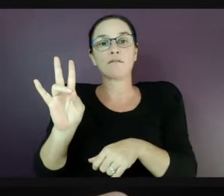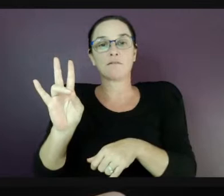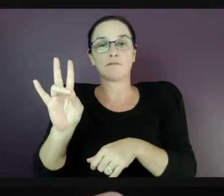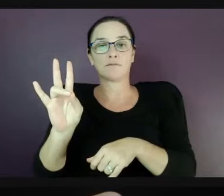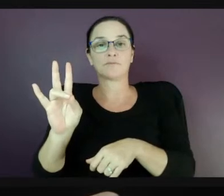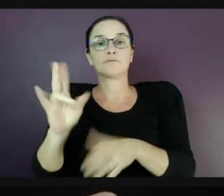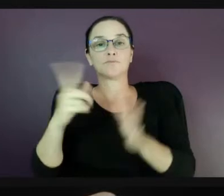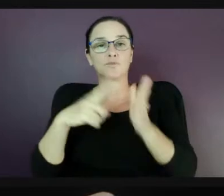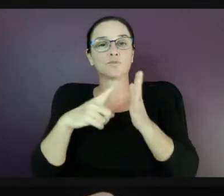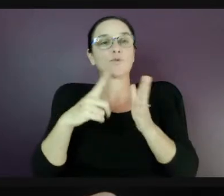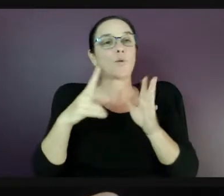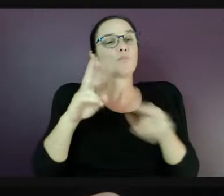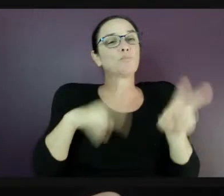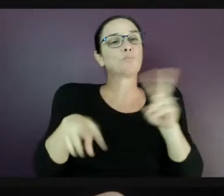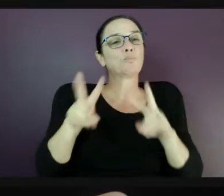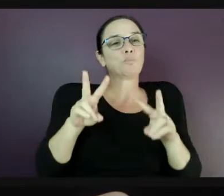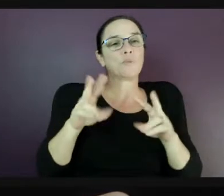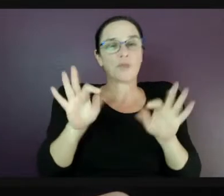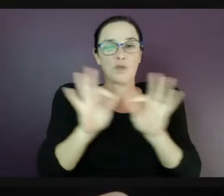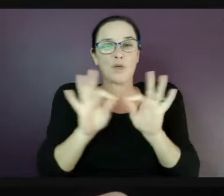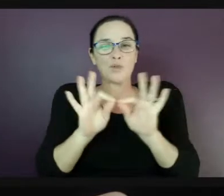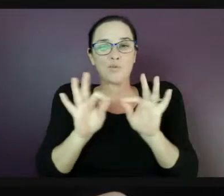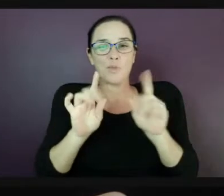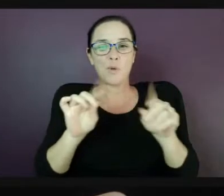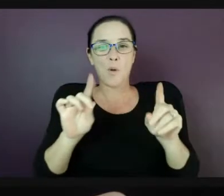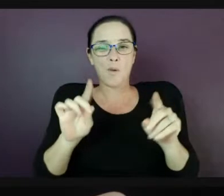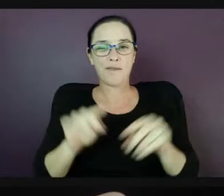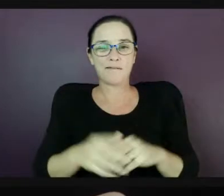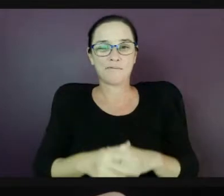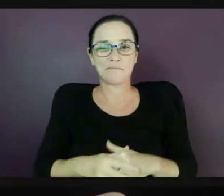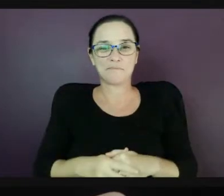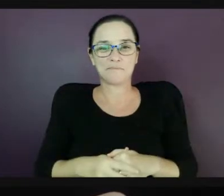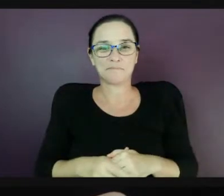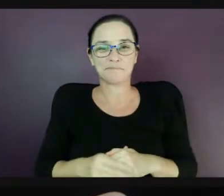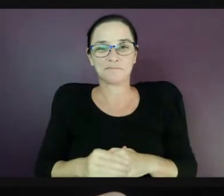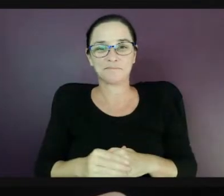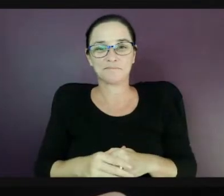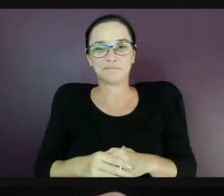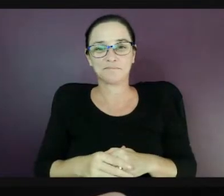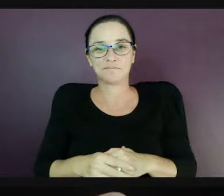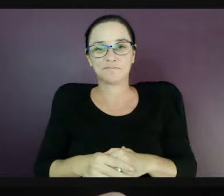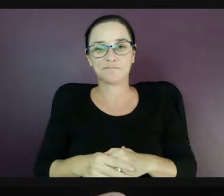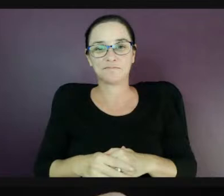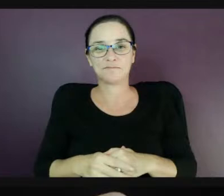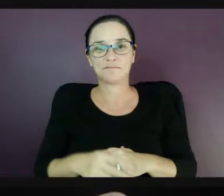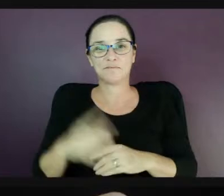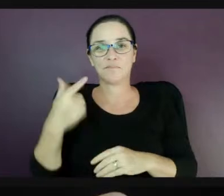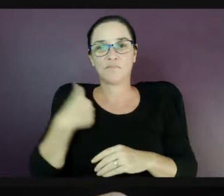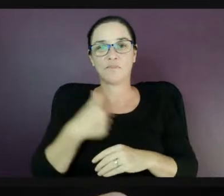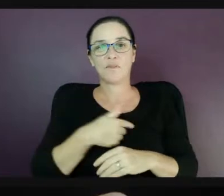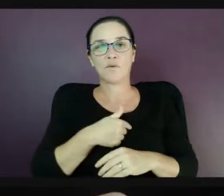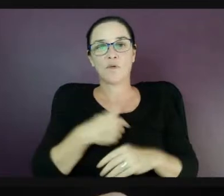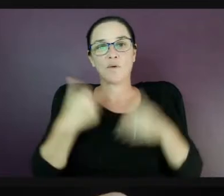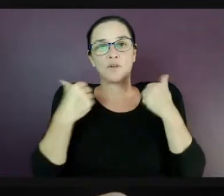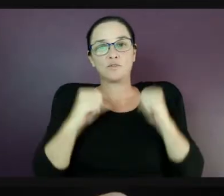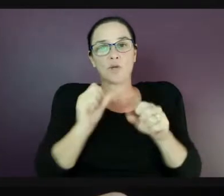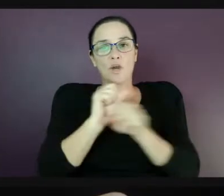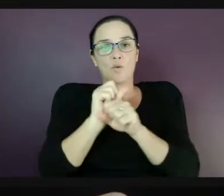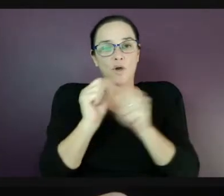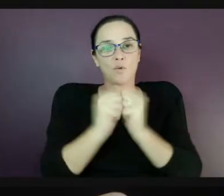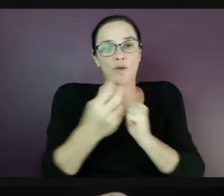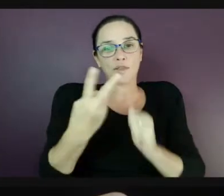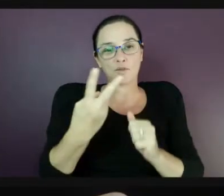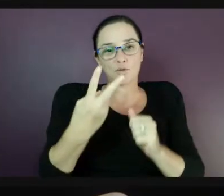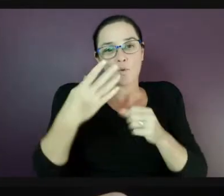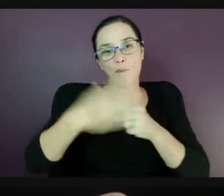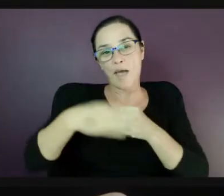check that out. That's one worth going to if you are able to. We will try to work with Two Pineapples and the national